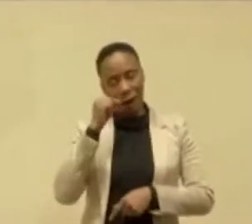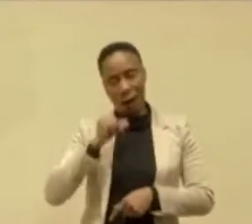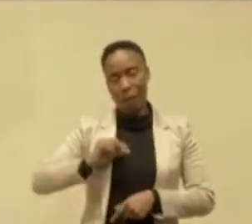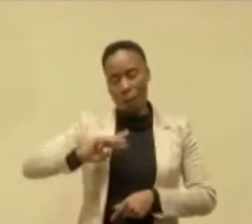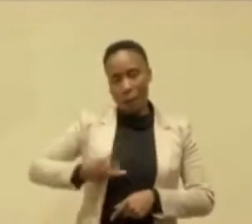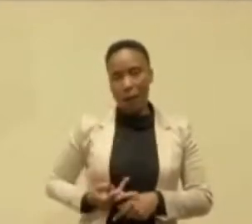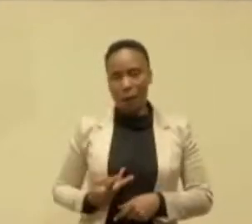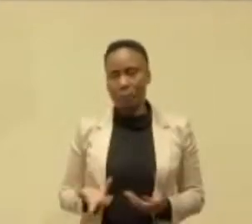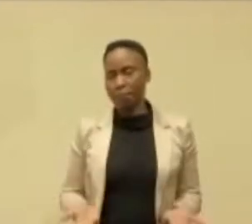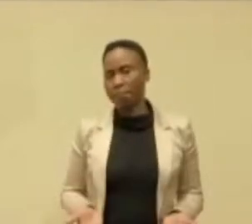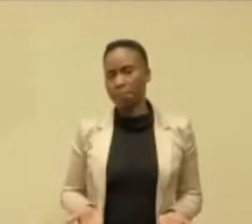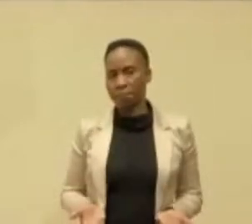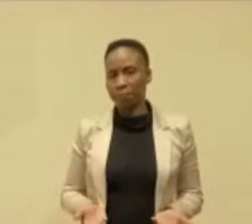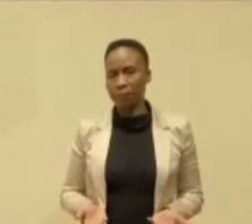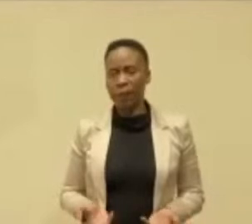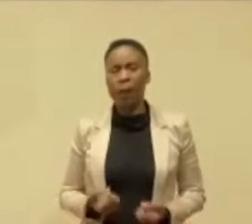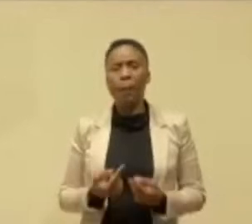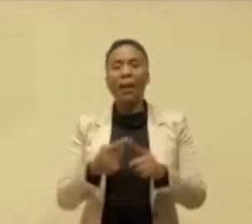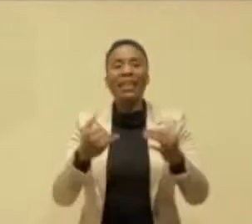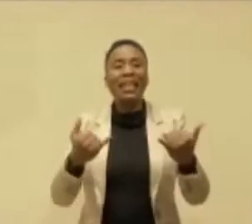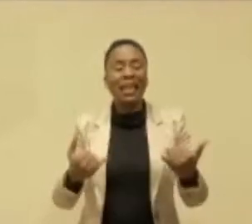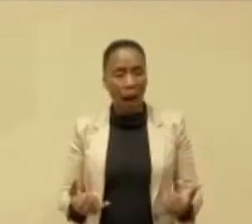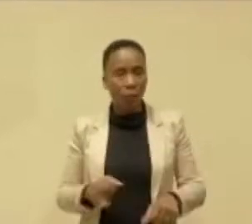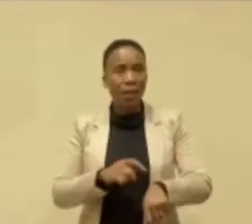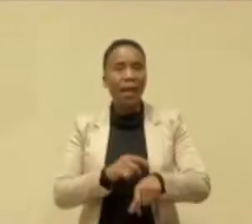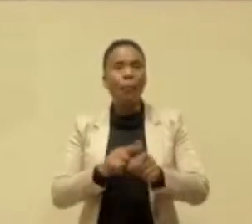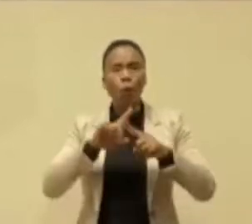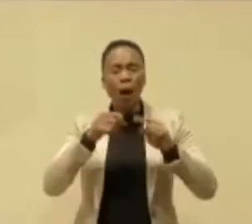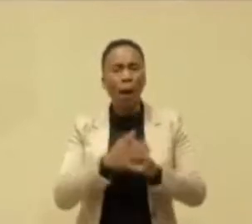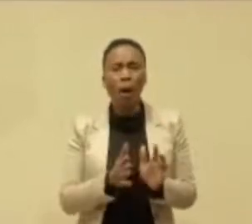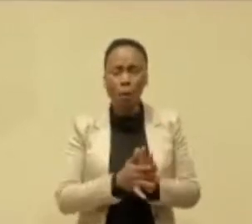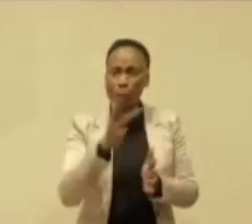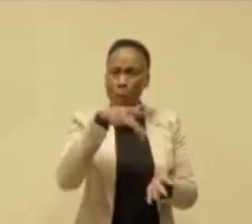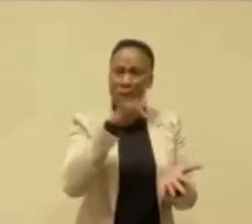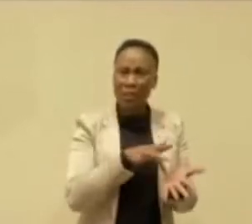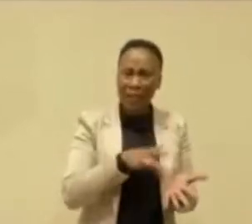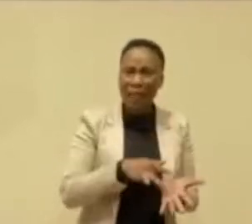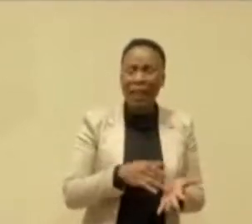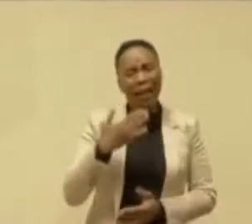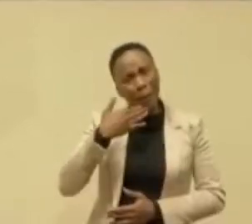now why is it that when it comes to positions you want bangladesh